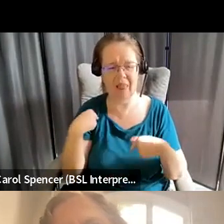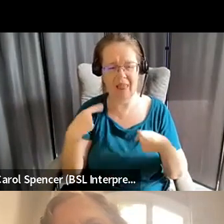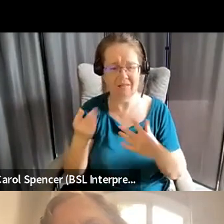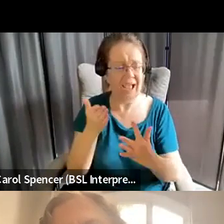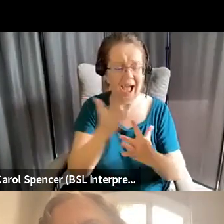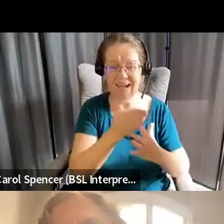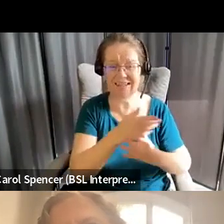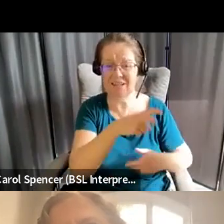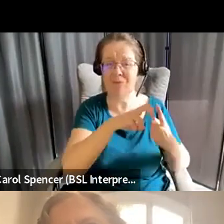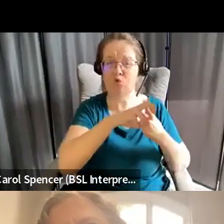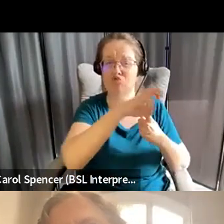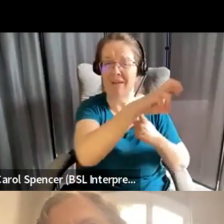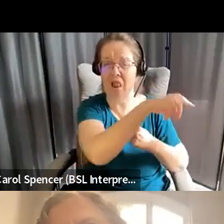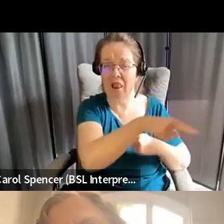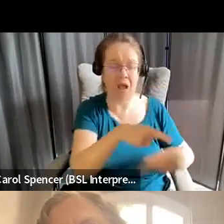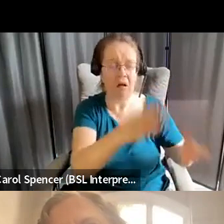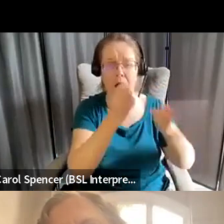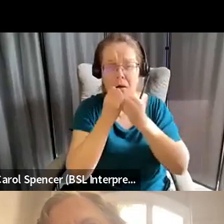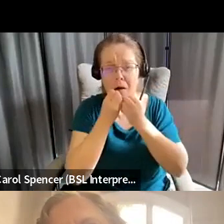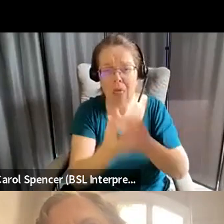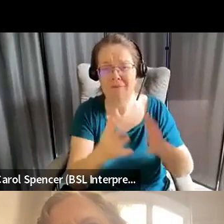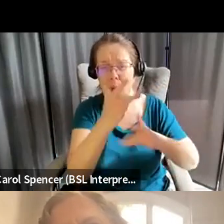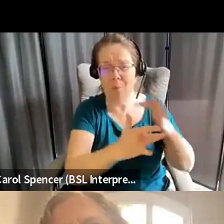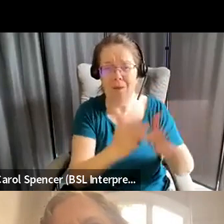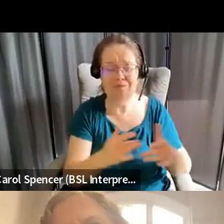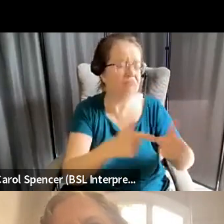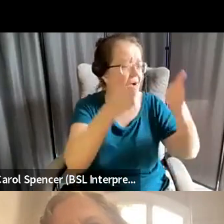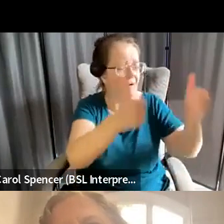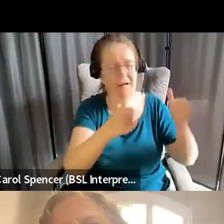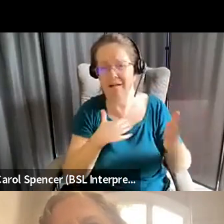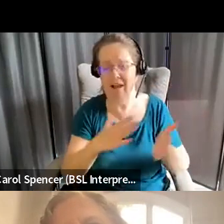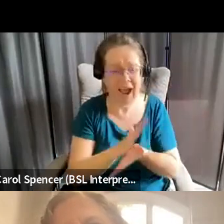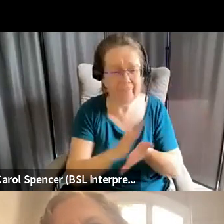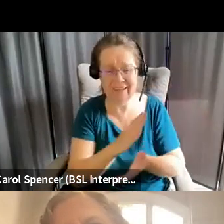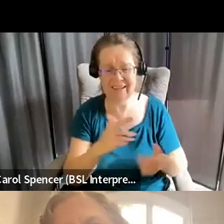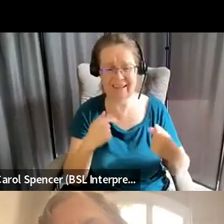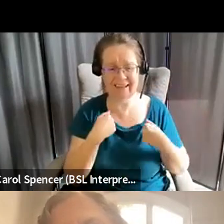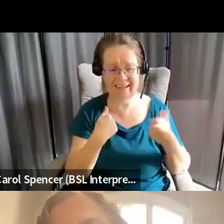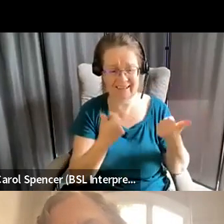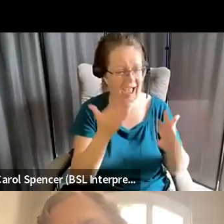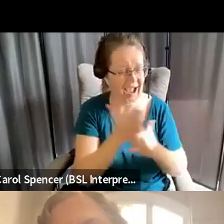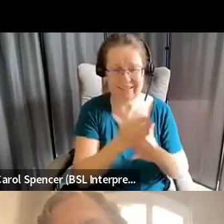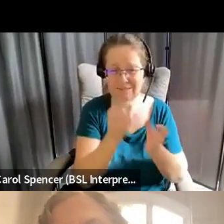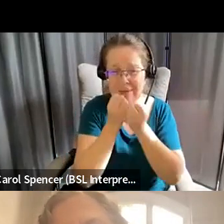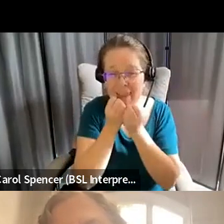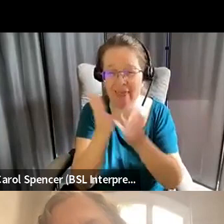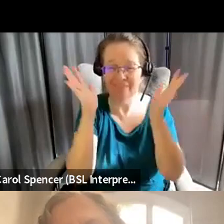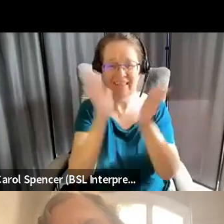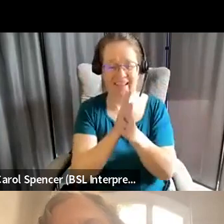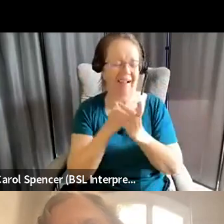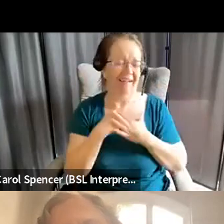happy. I was about to go and write a review about it, how accessible it was, until the latest version